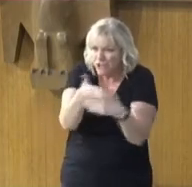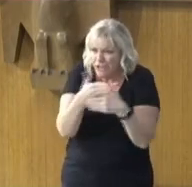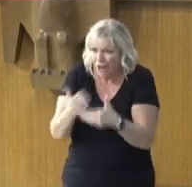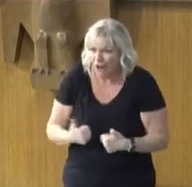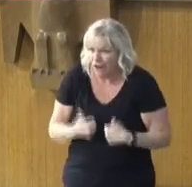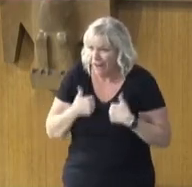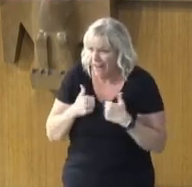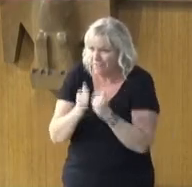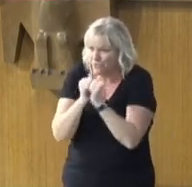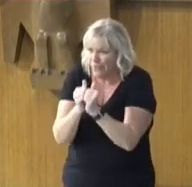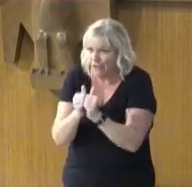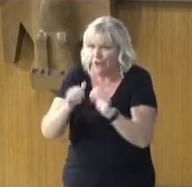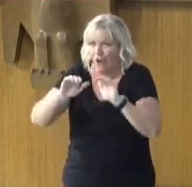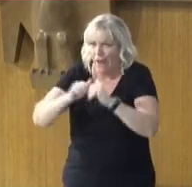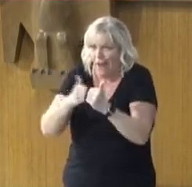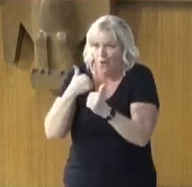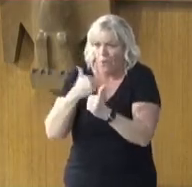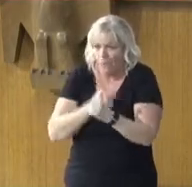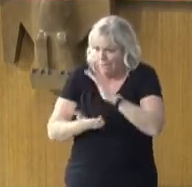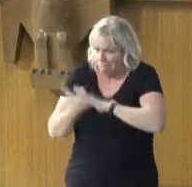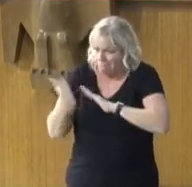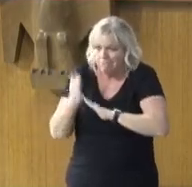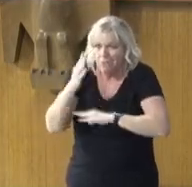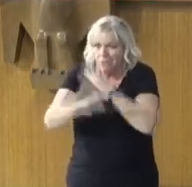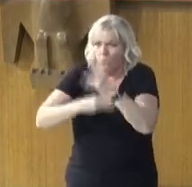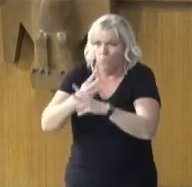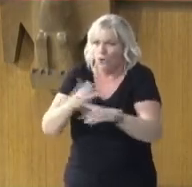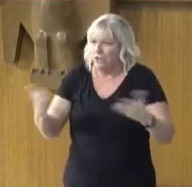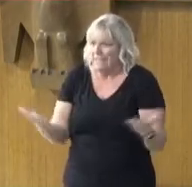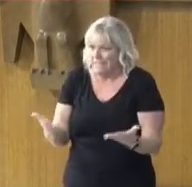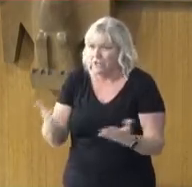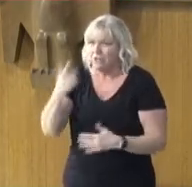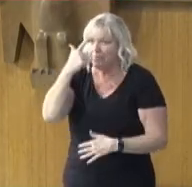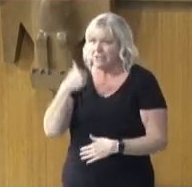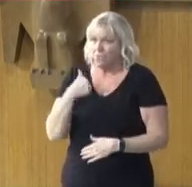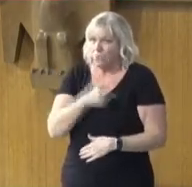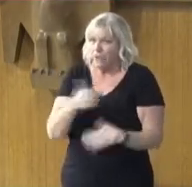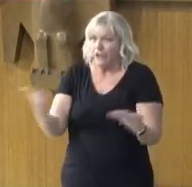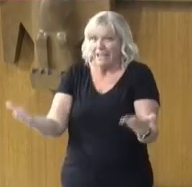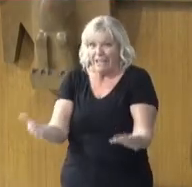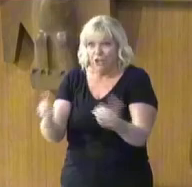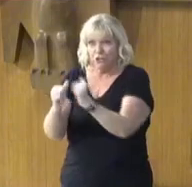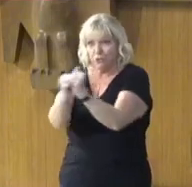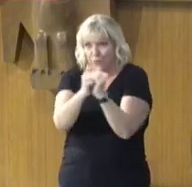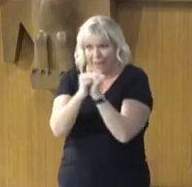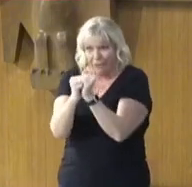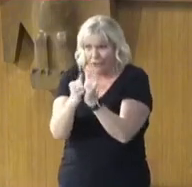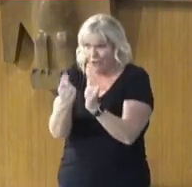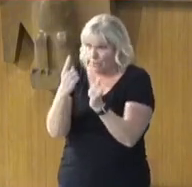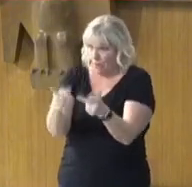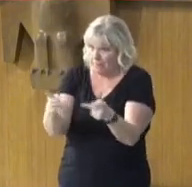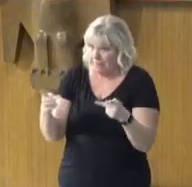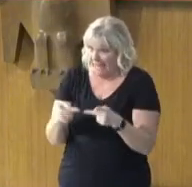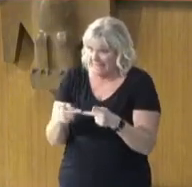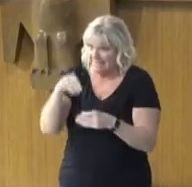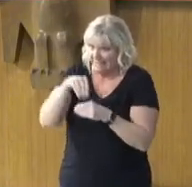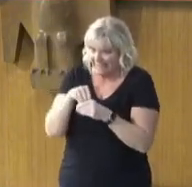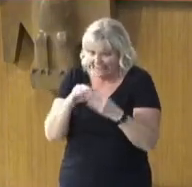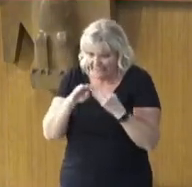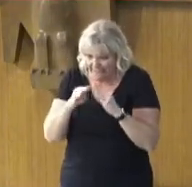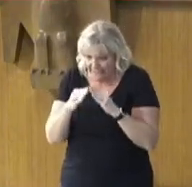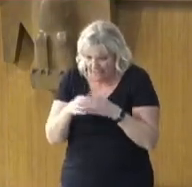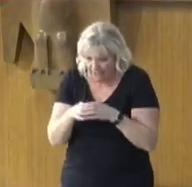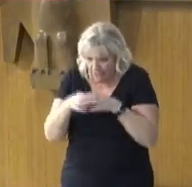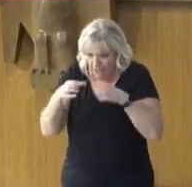organize the world around us together, because we are all here together in one place, in our city, in our